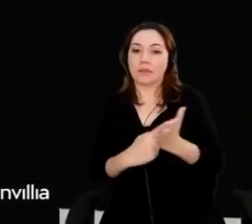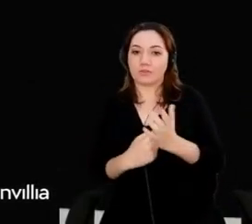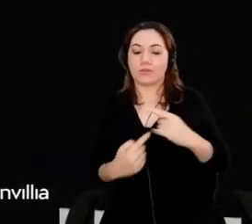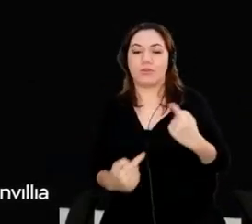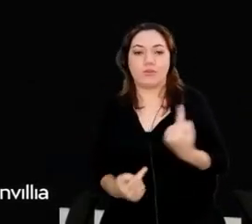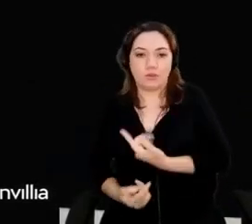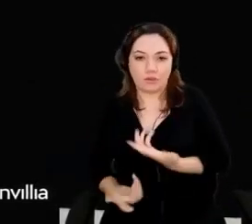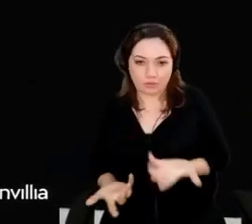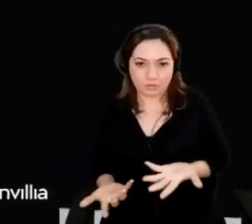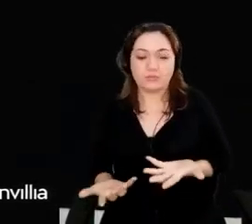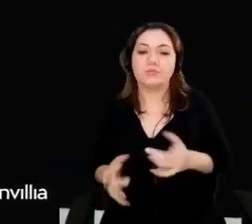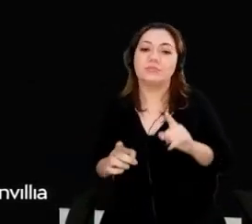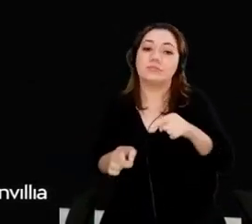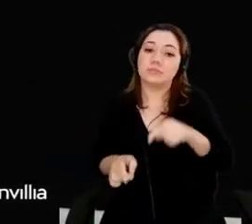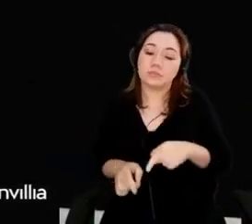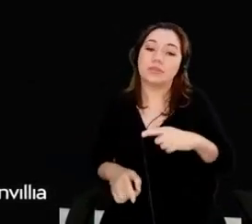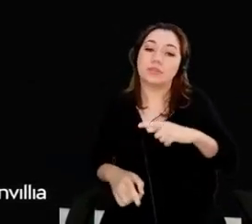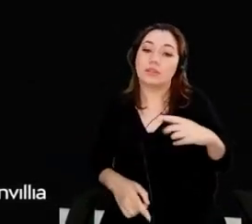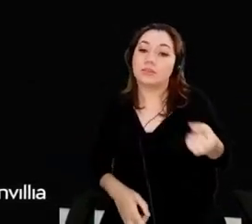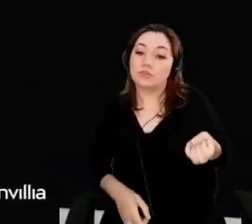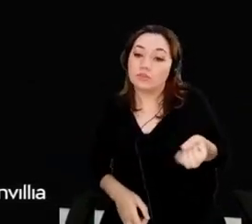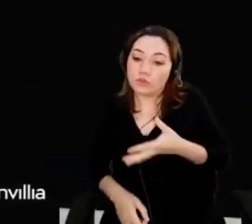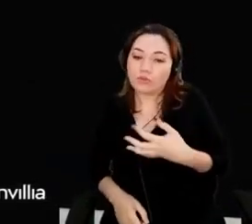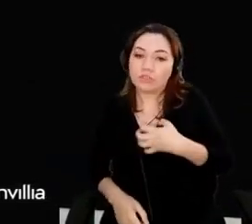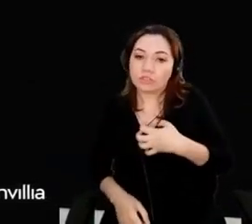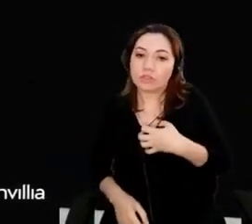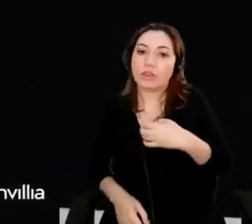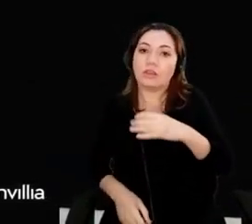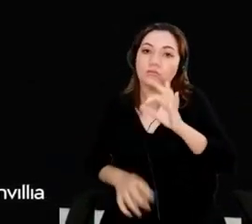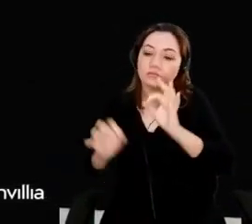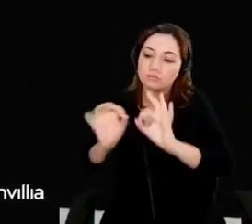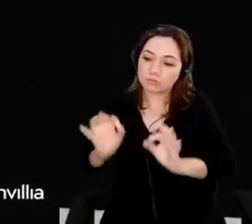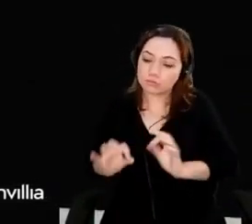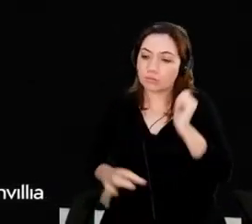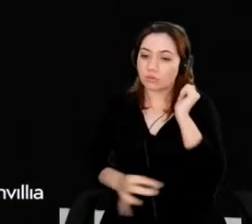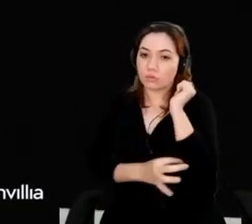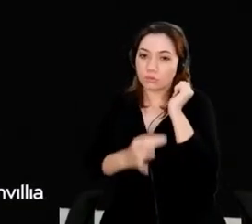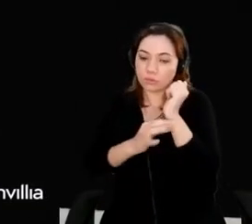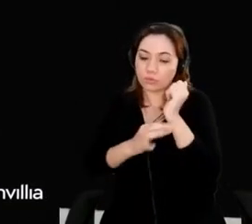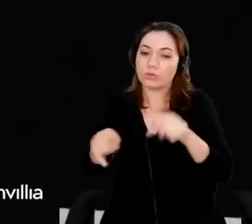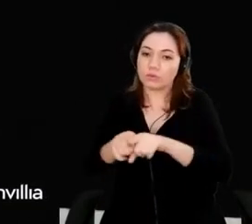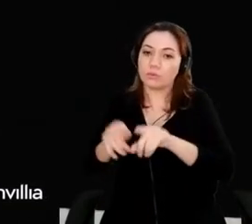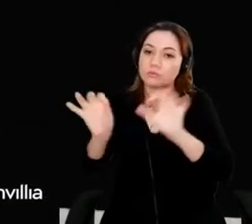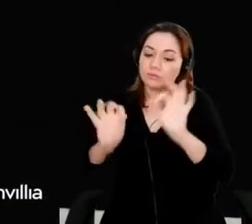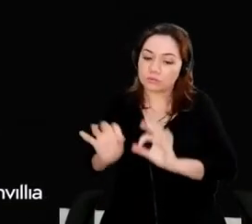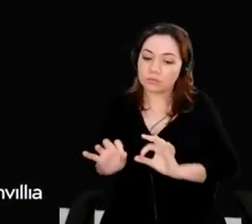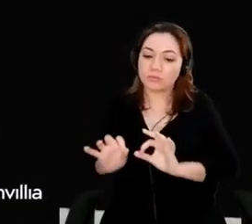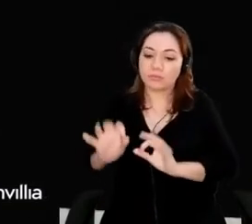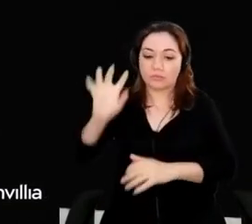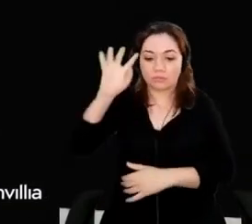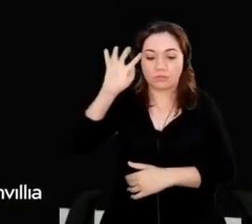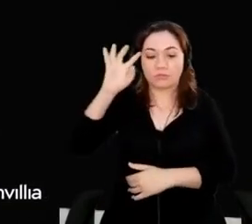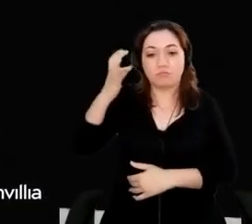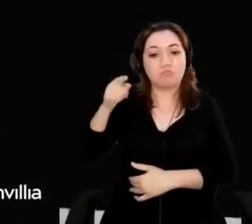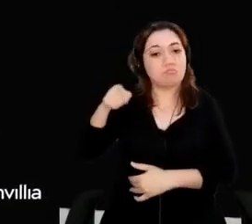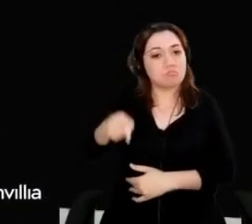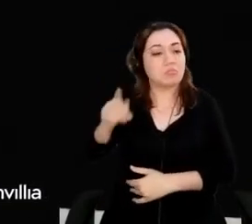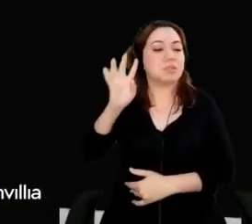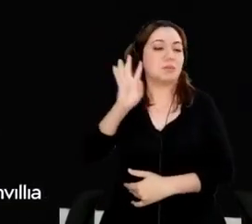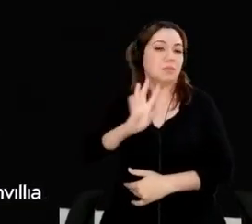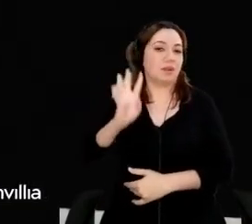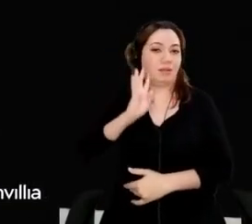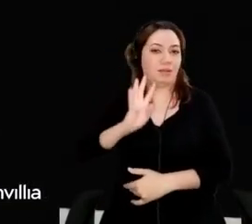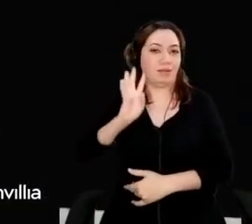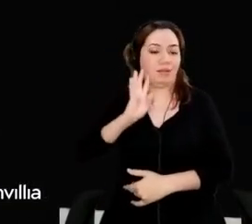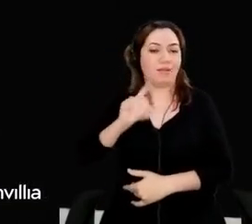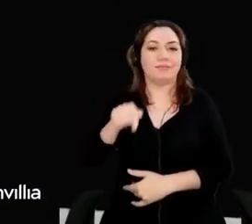design code. It is a new way to design solutions. And it is really exciting. But that's not where it's